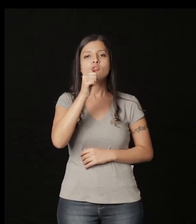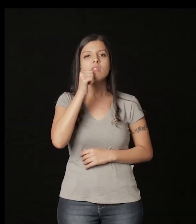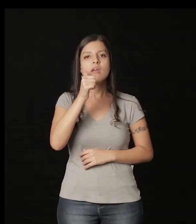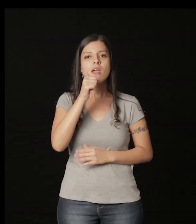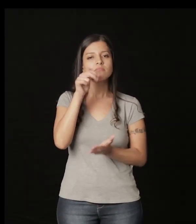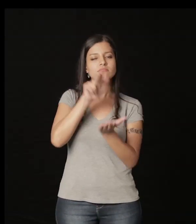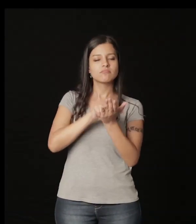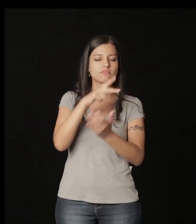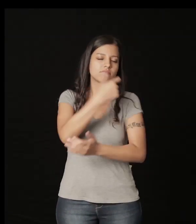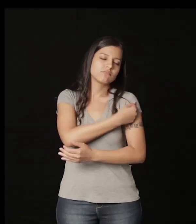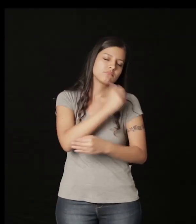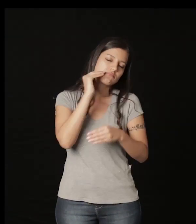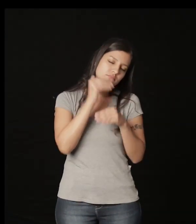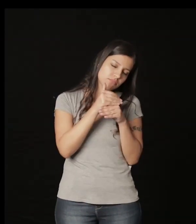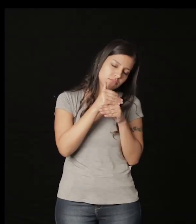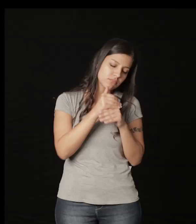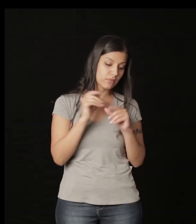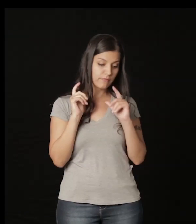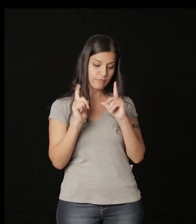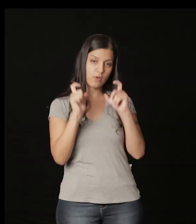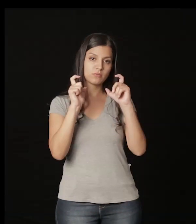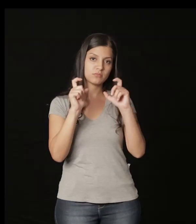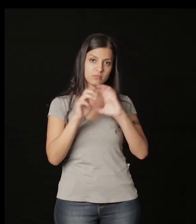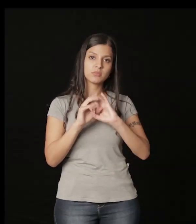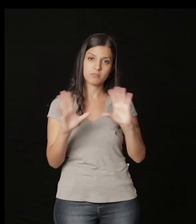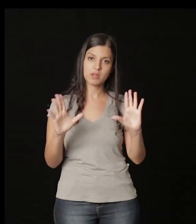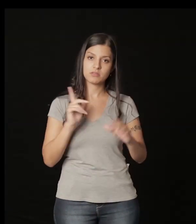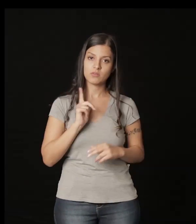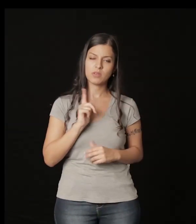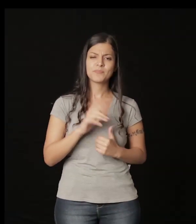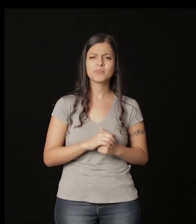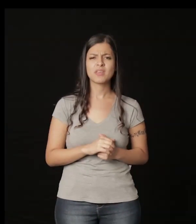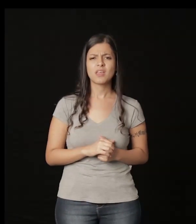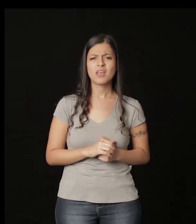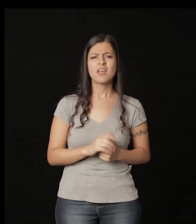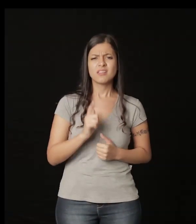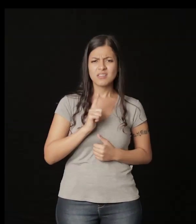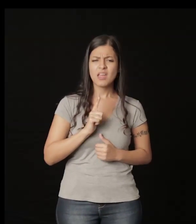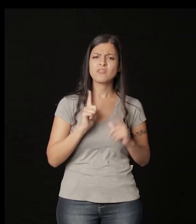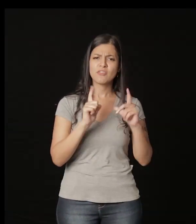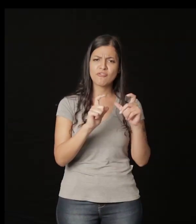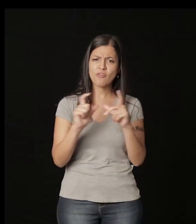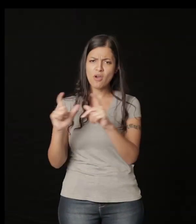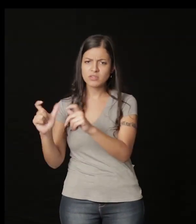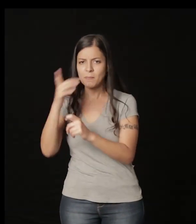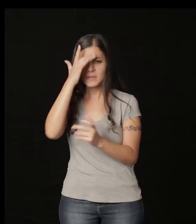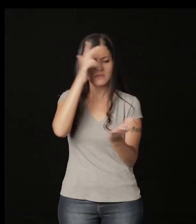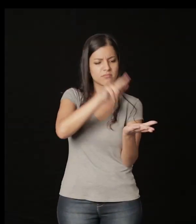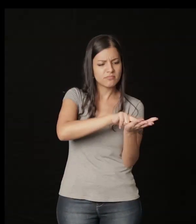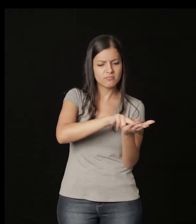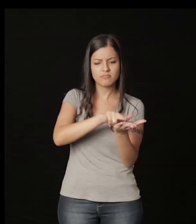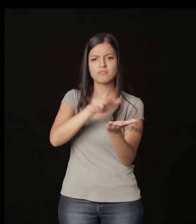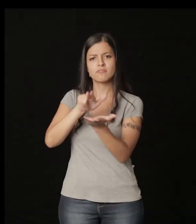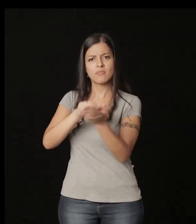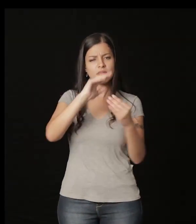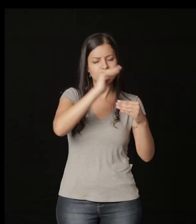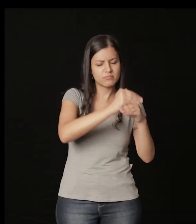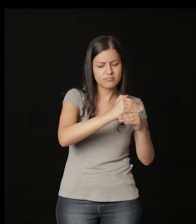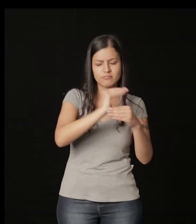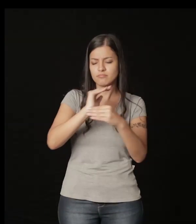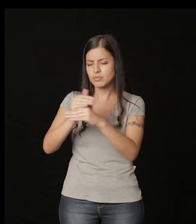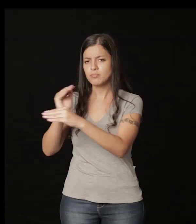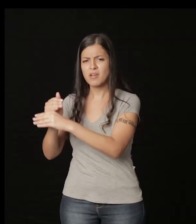woman who is under anesthetic. And we actually made a series of portraits like this of many people